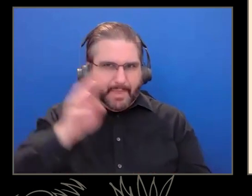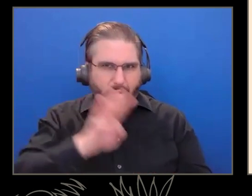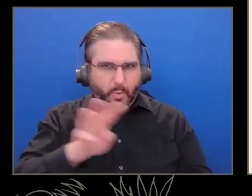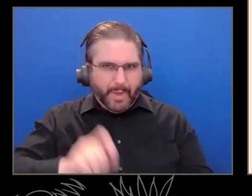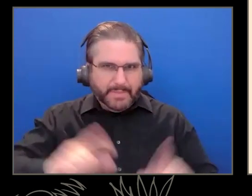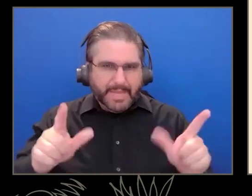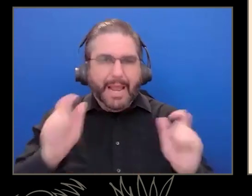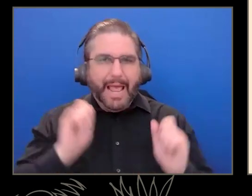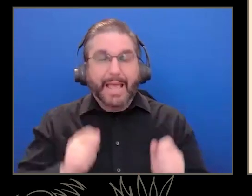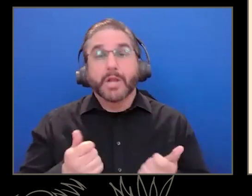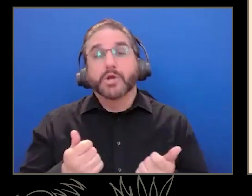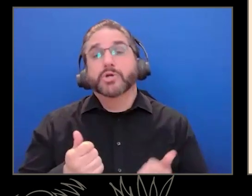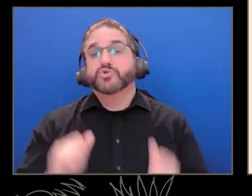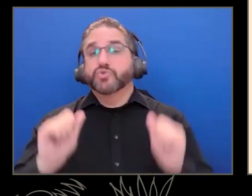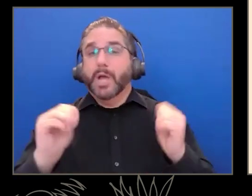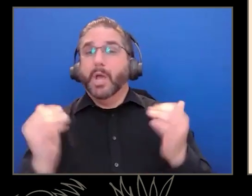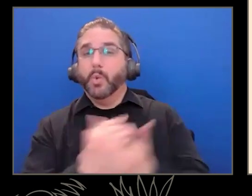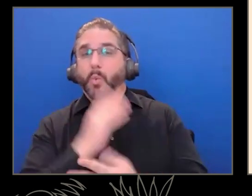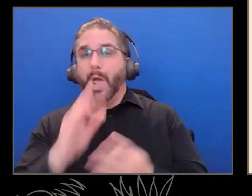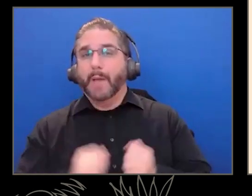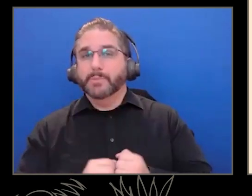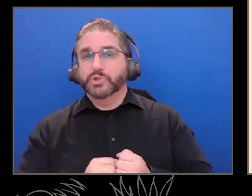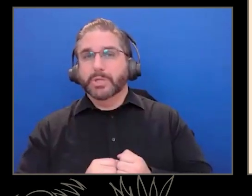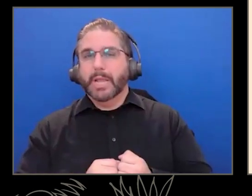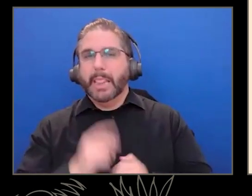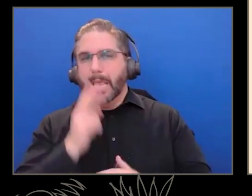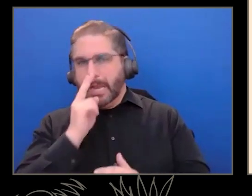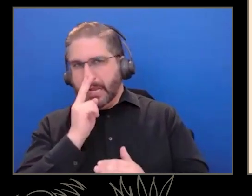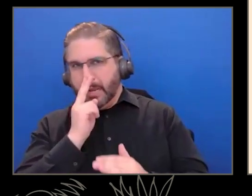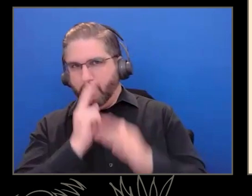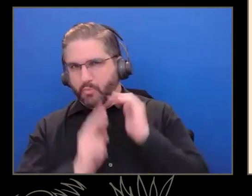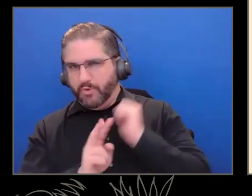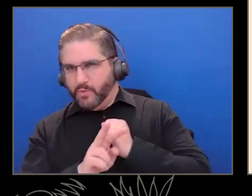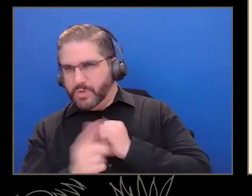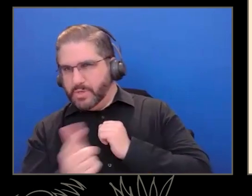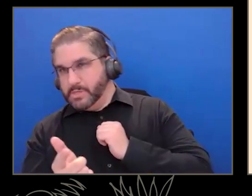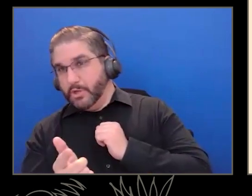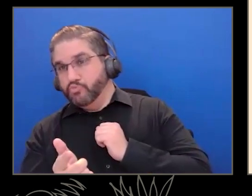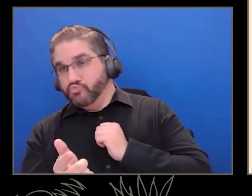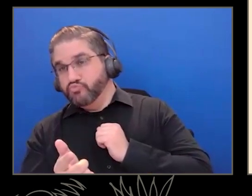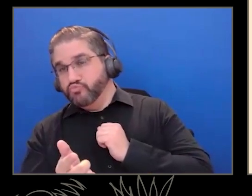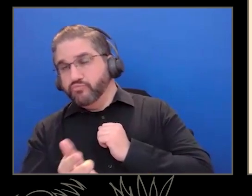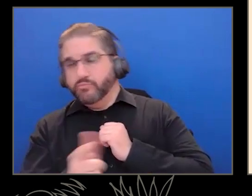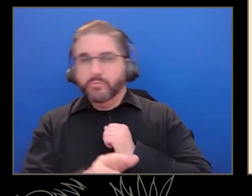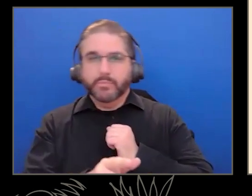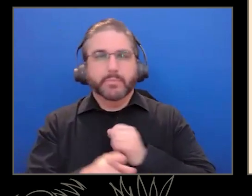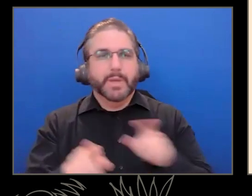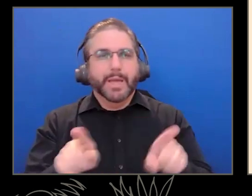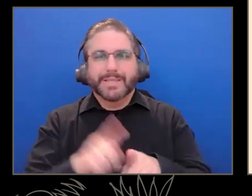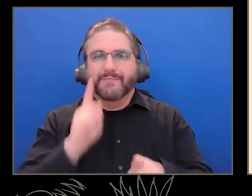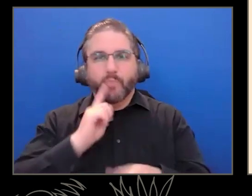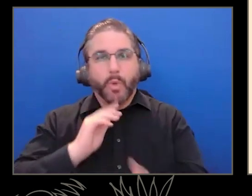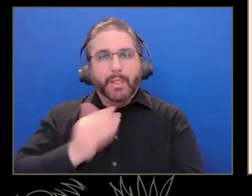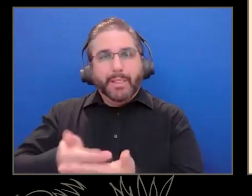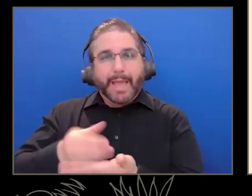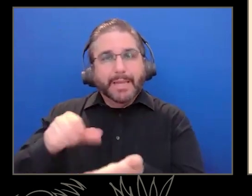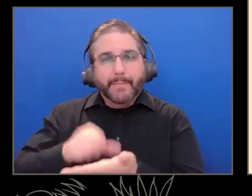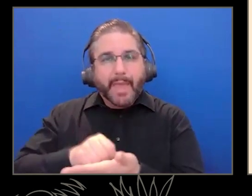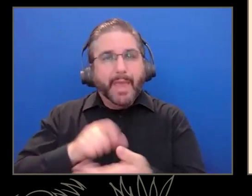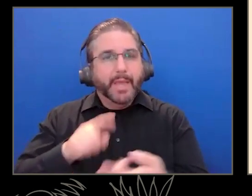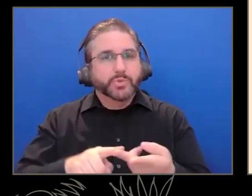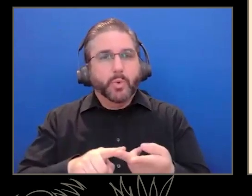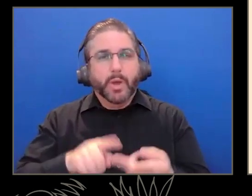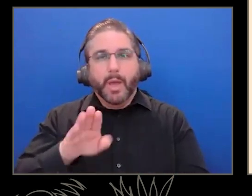preview and try out different options. This helps for landing pages, but it also helps for blog posts. Maybe one of your